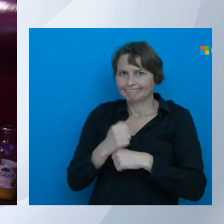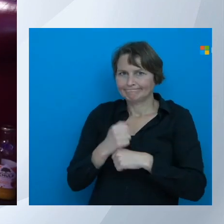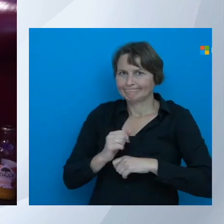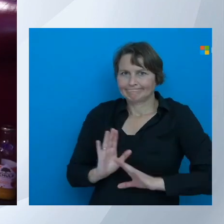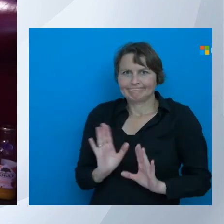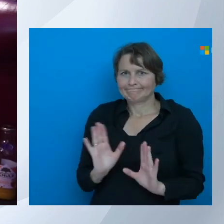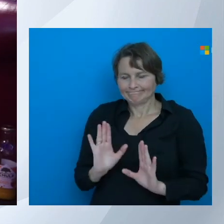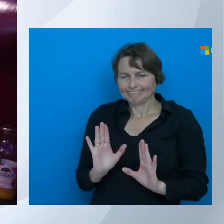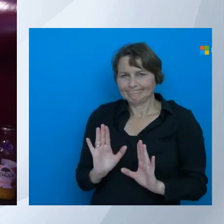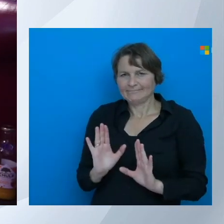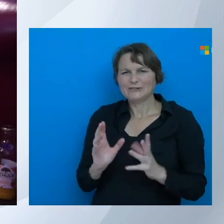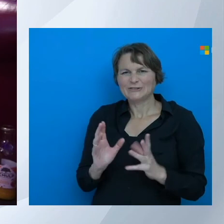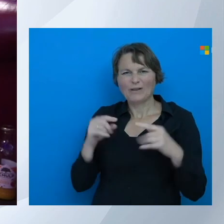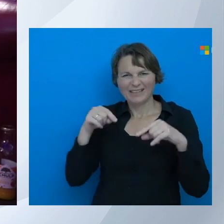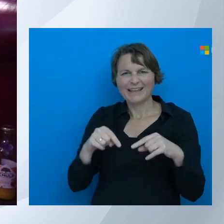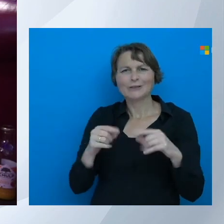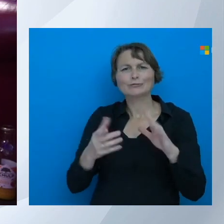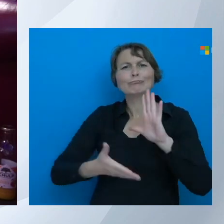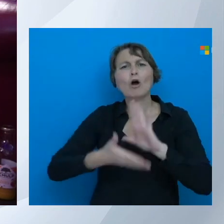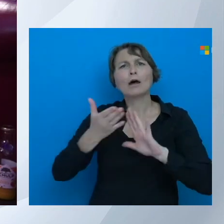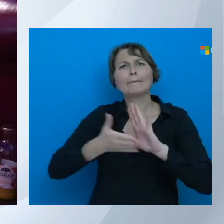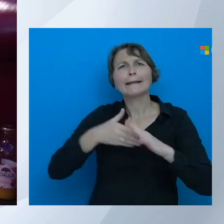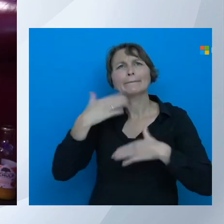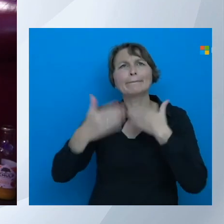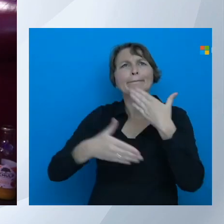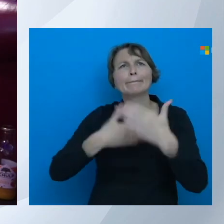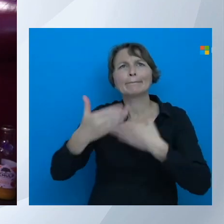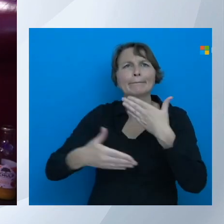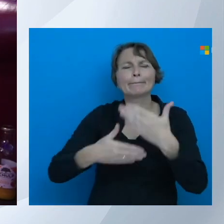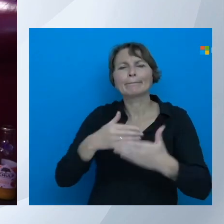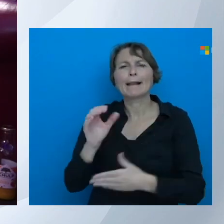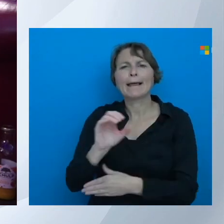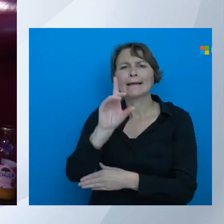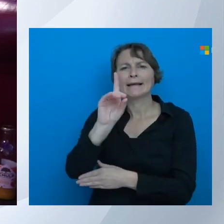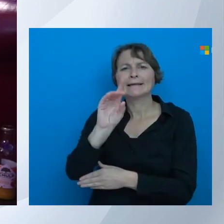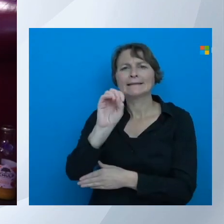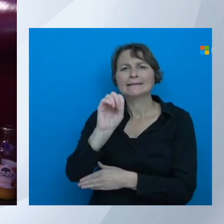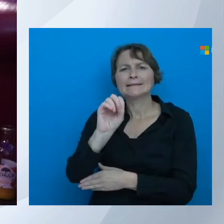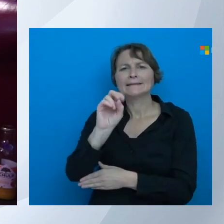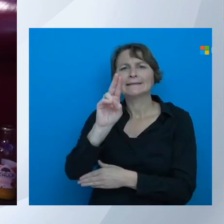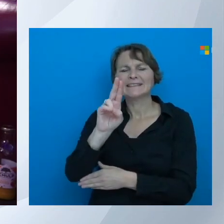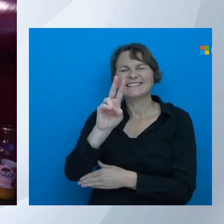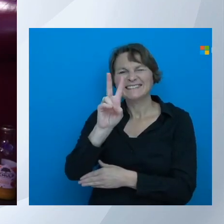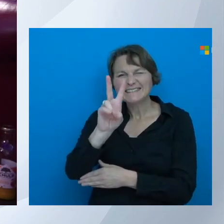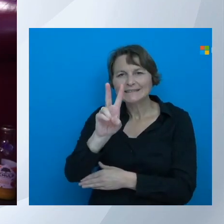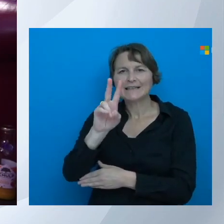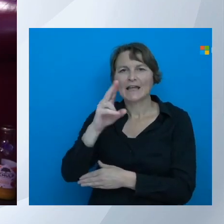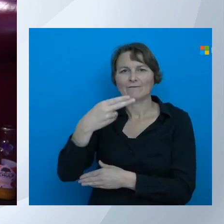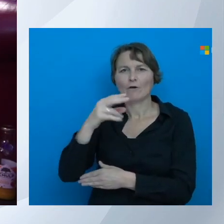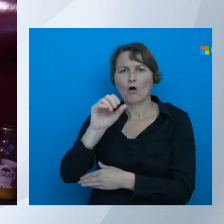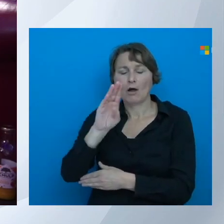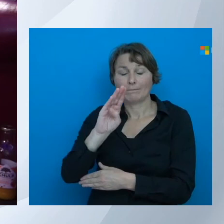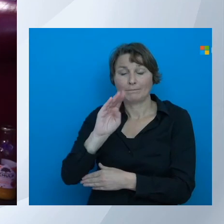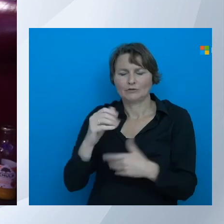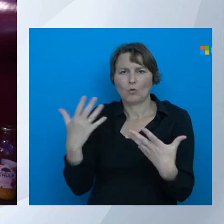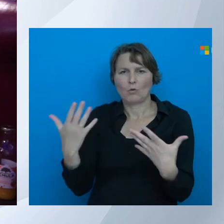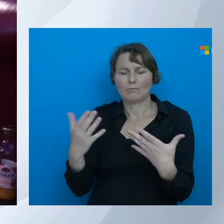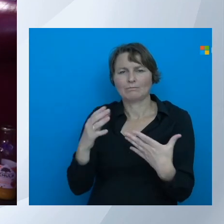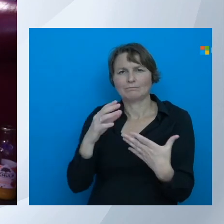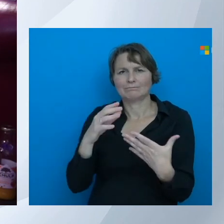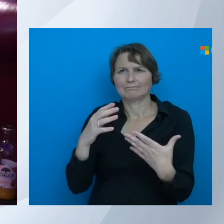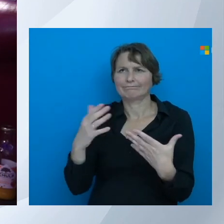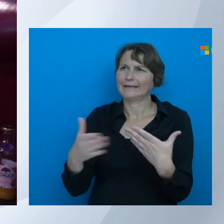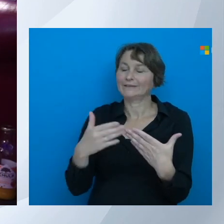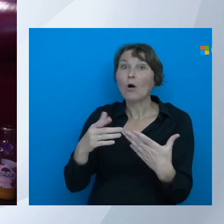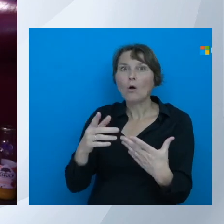whole automation and DevOps like hobby projects just gives me the satisfaction that I can immediately see the results